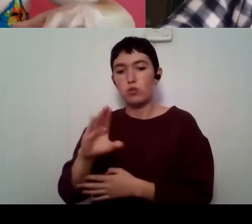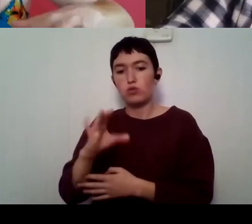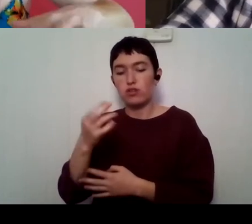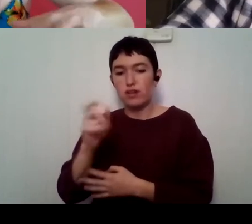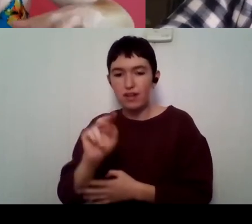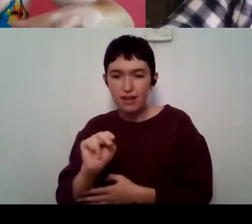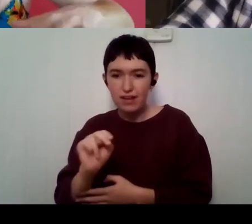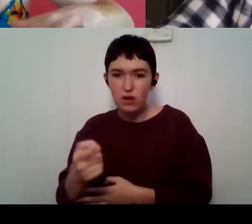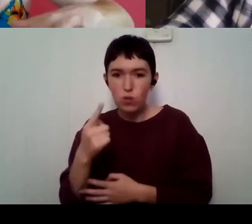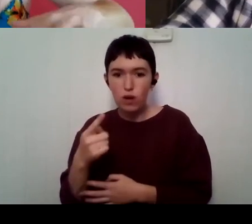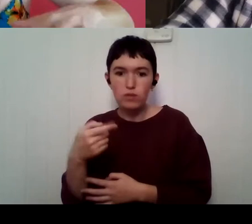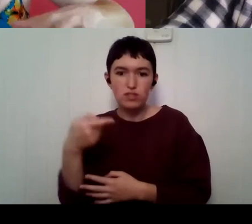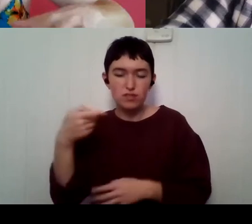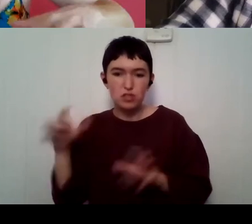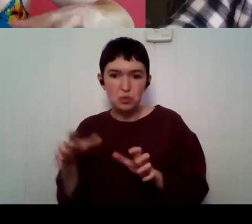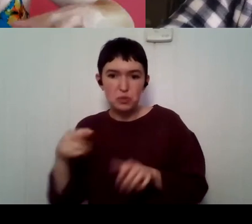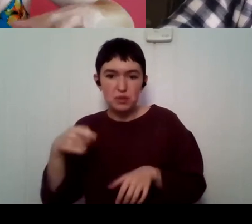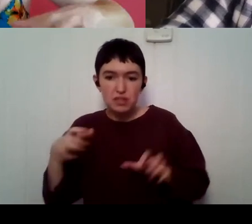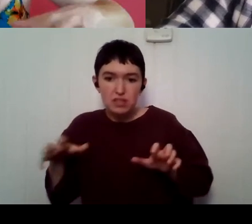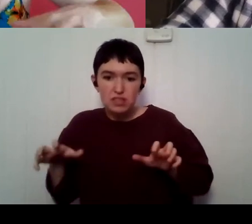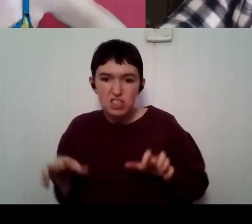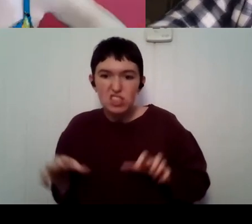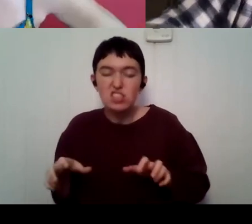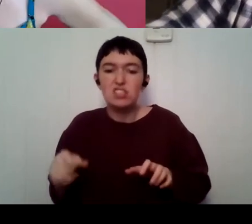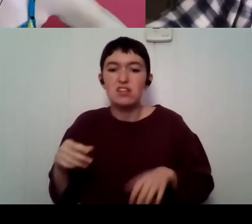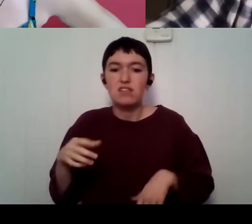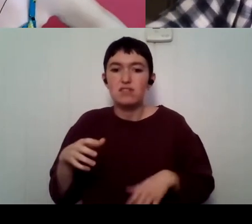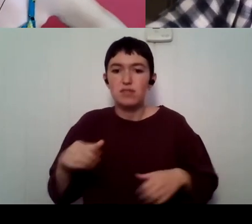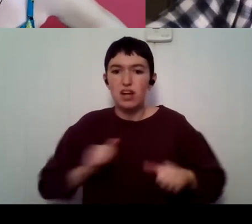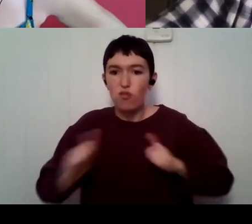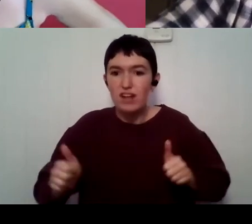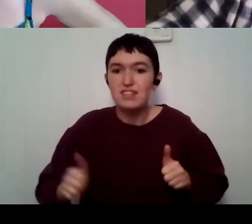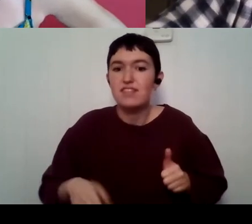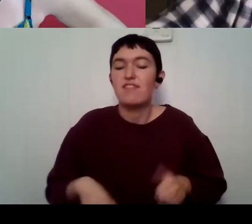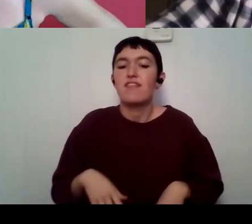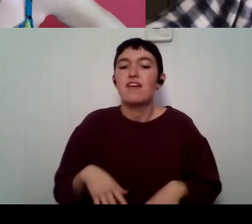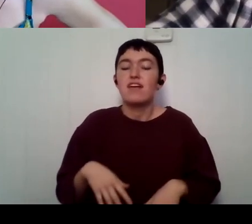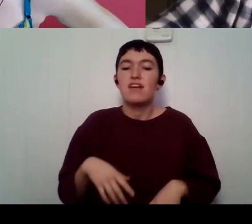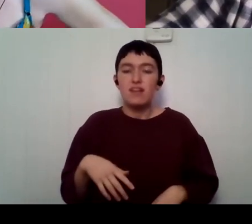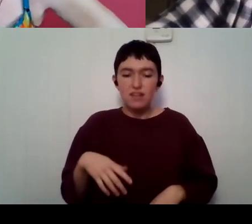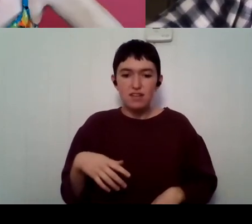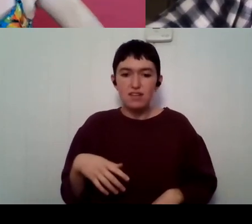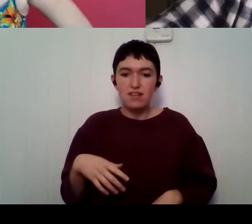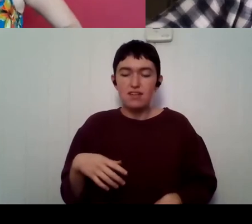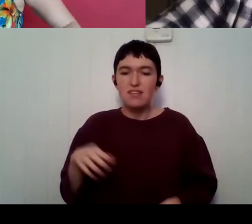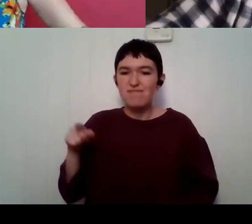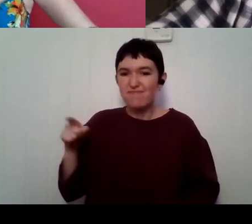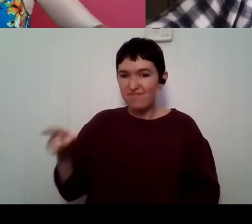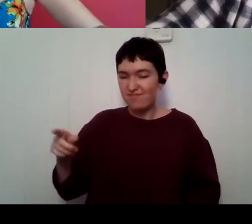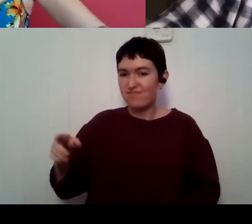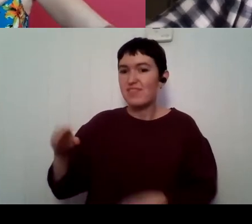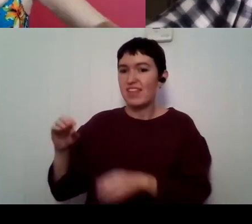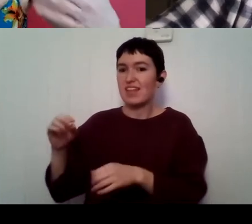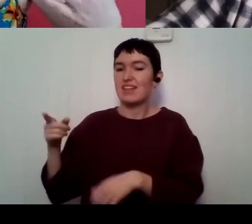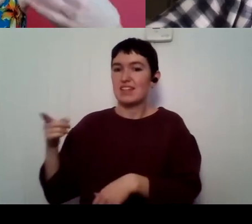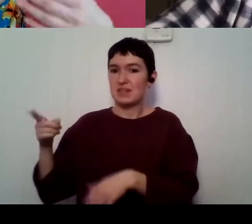an aggressive stance. And Dr. Garber like, Natalia, that means you need to step back. Because I